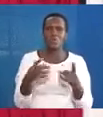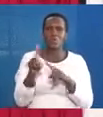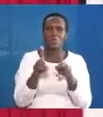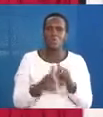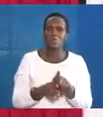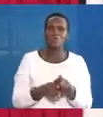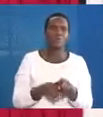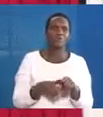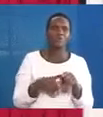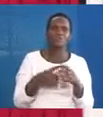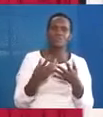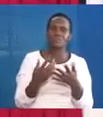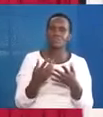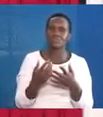others,